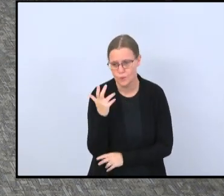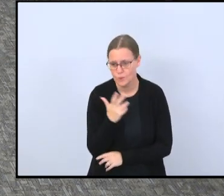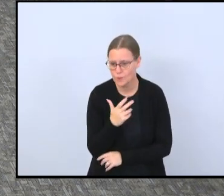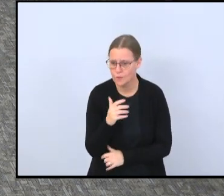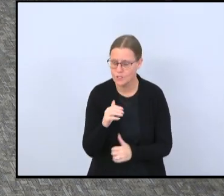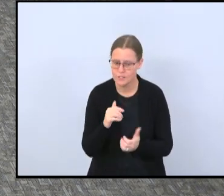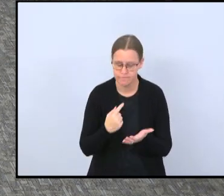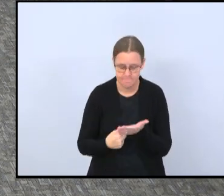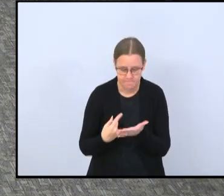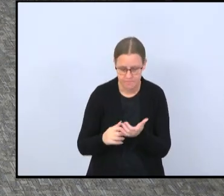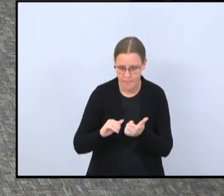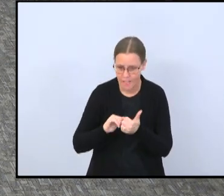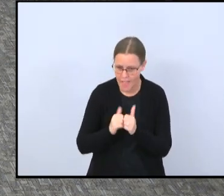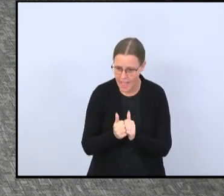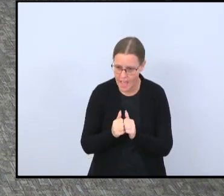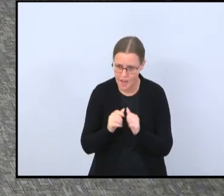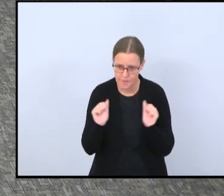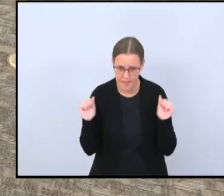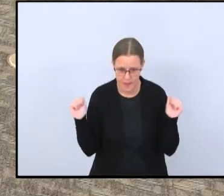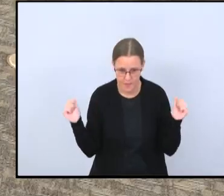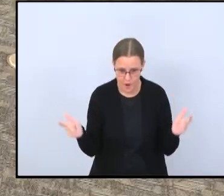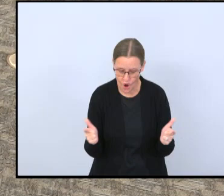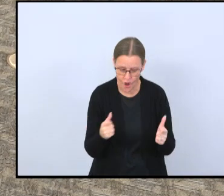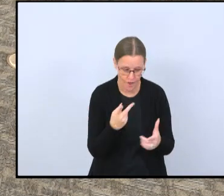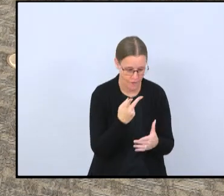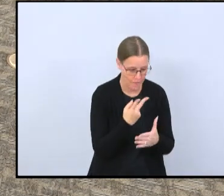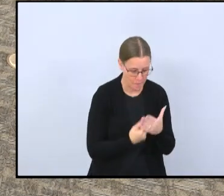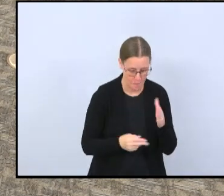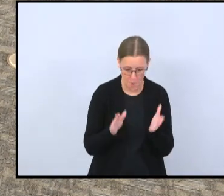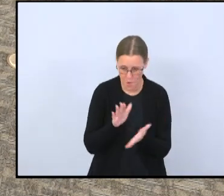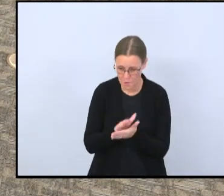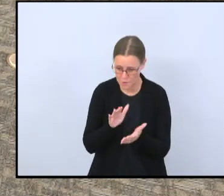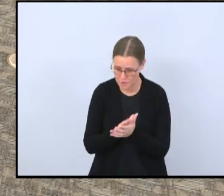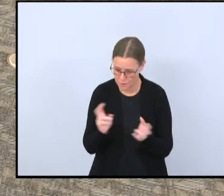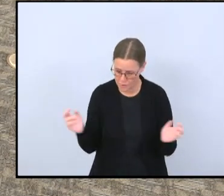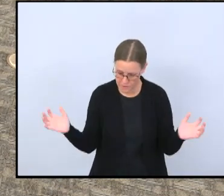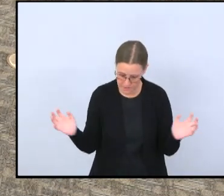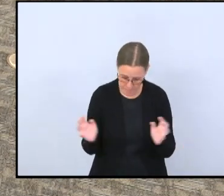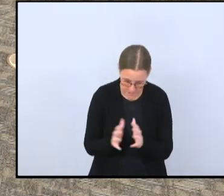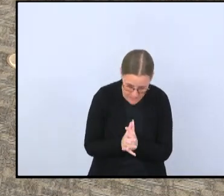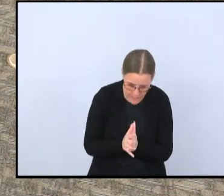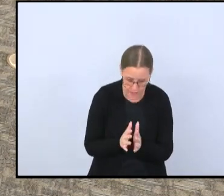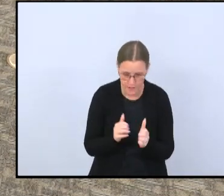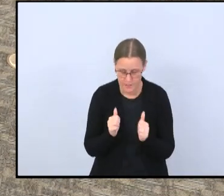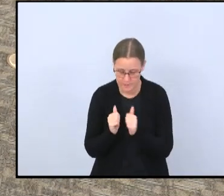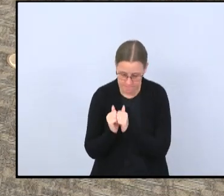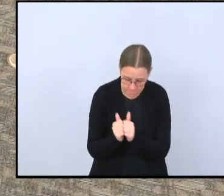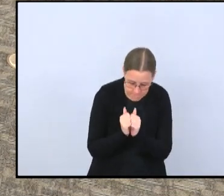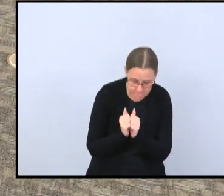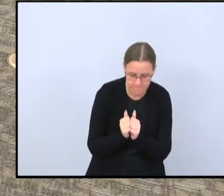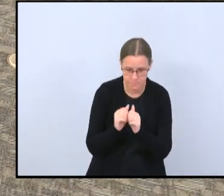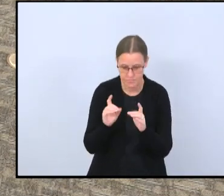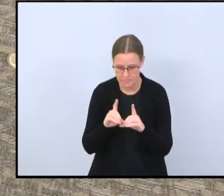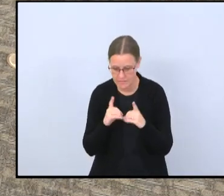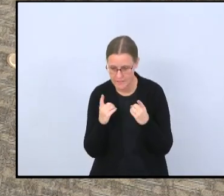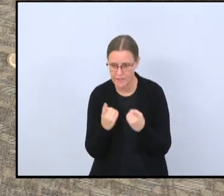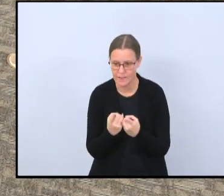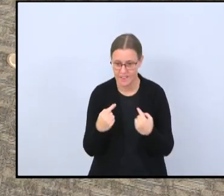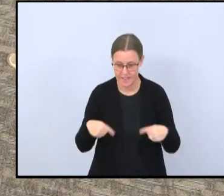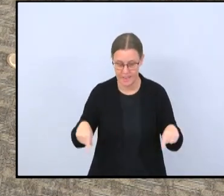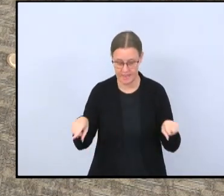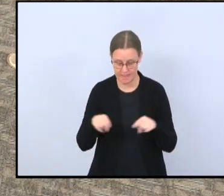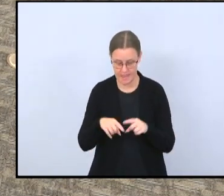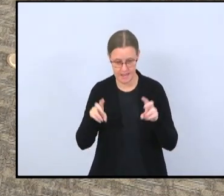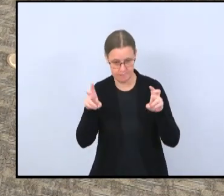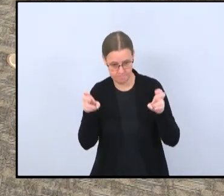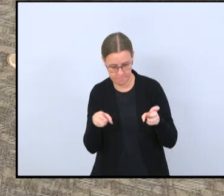how collaborative that these students were from both of these schools and how we truly were a united district. They came up with the topic,